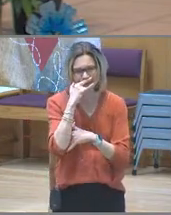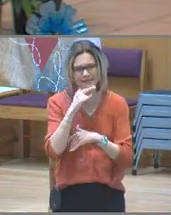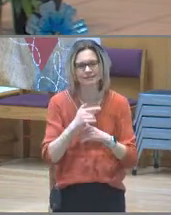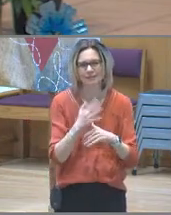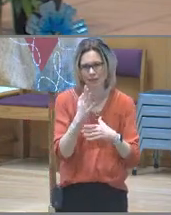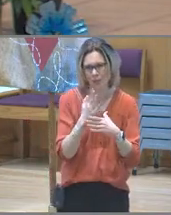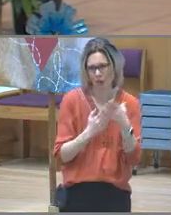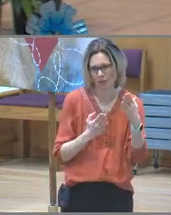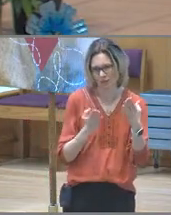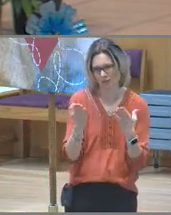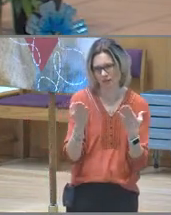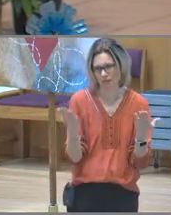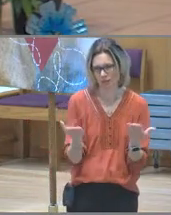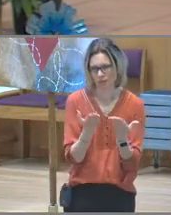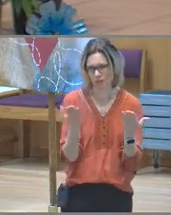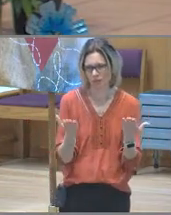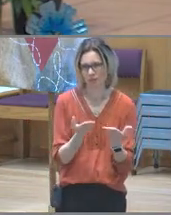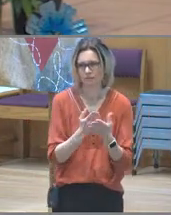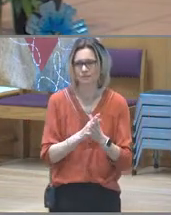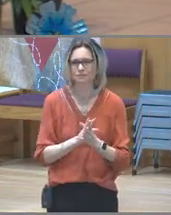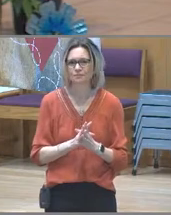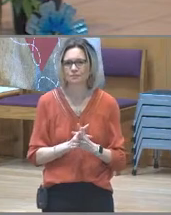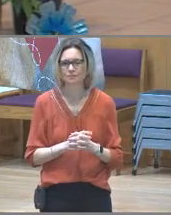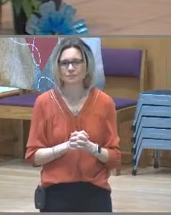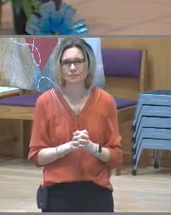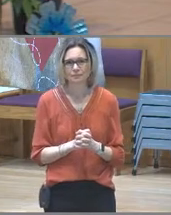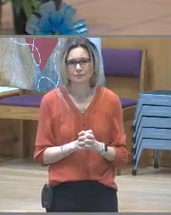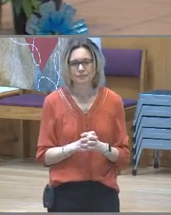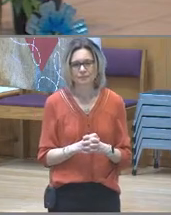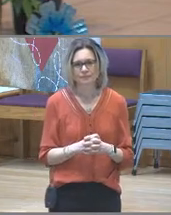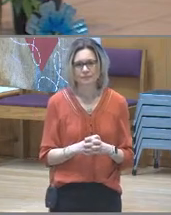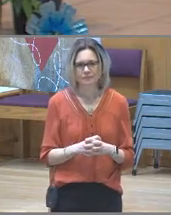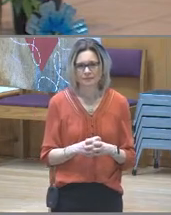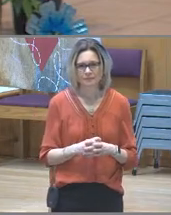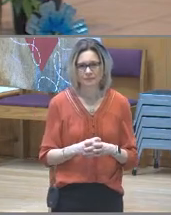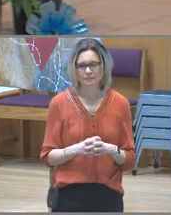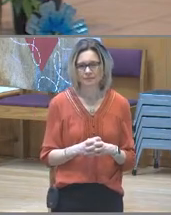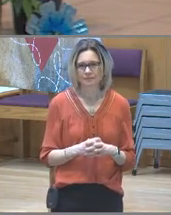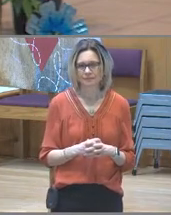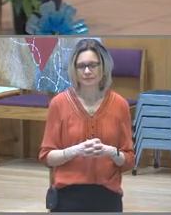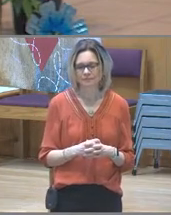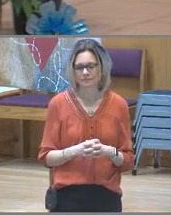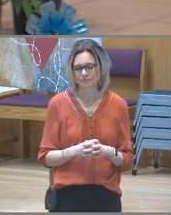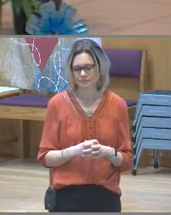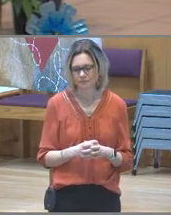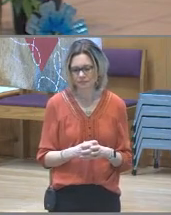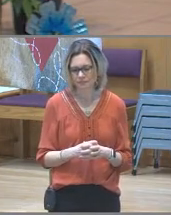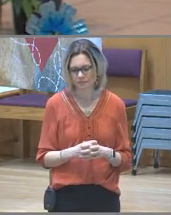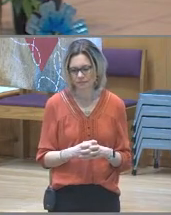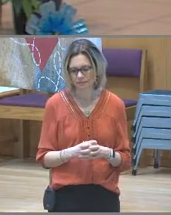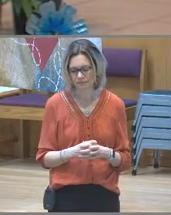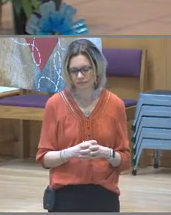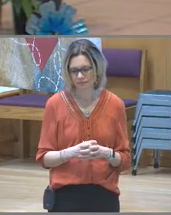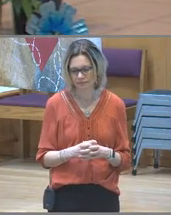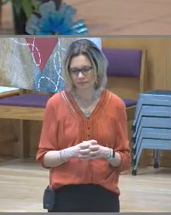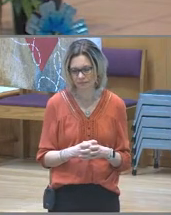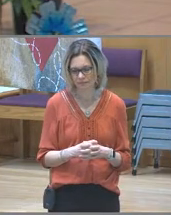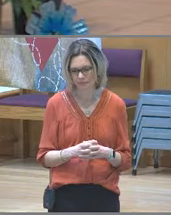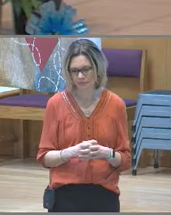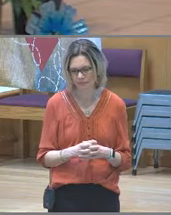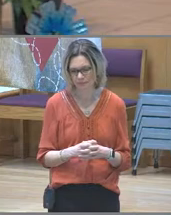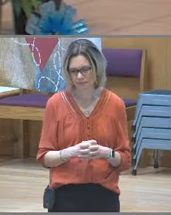the service here. So I invite you to do that. Also, I would like to invite you that